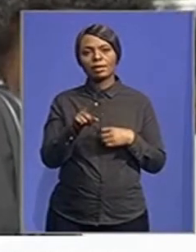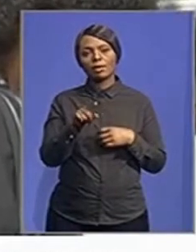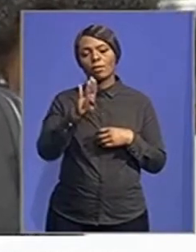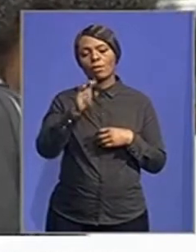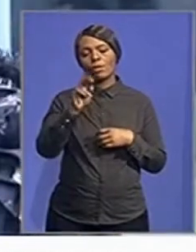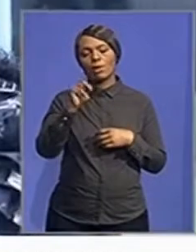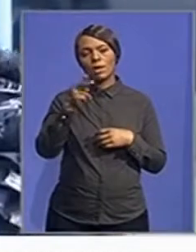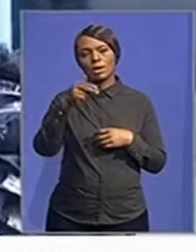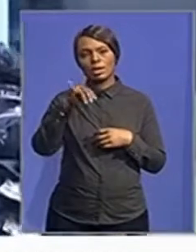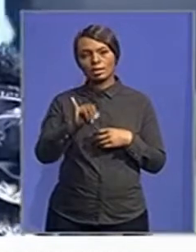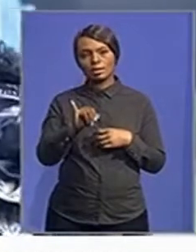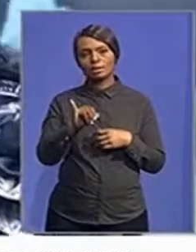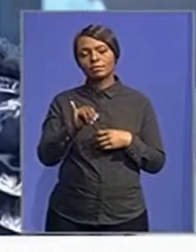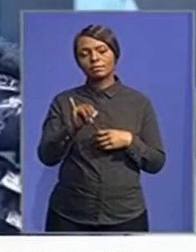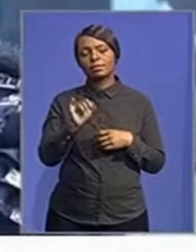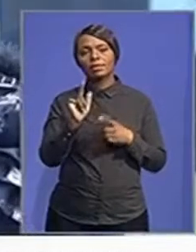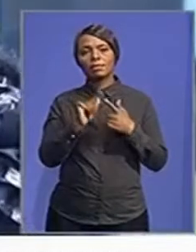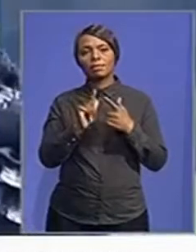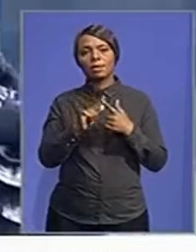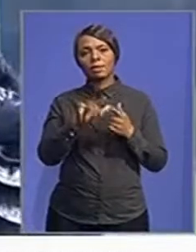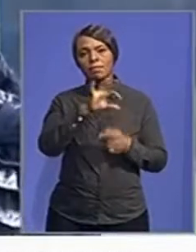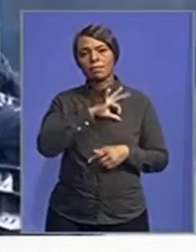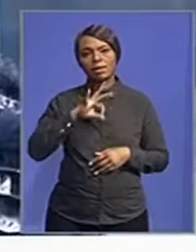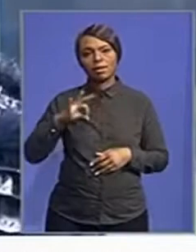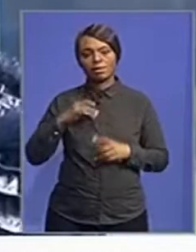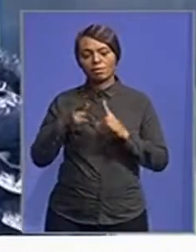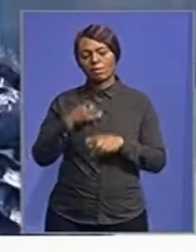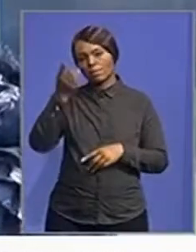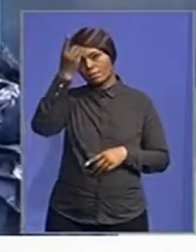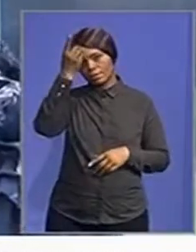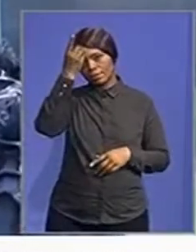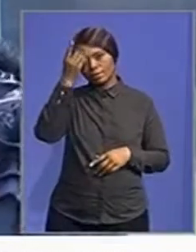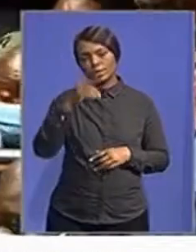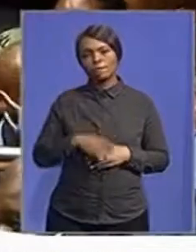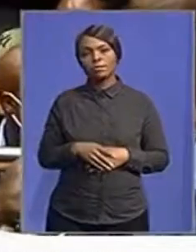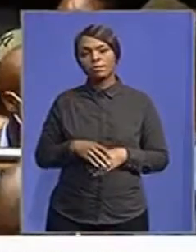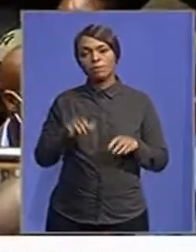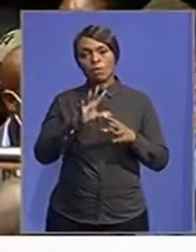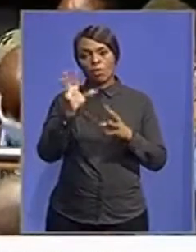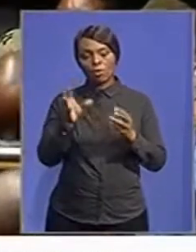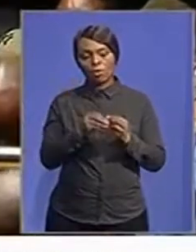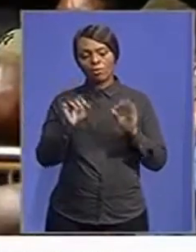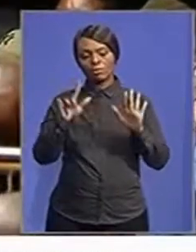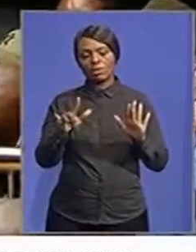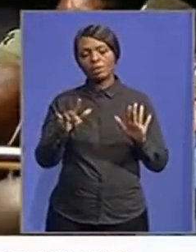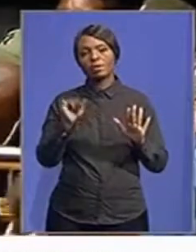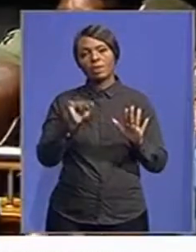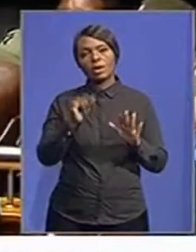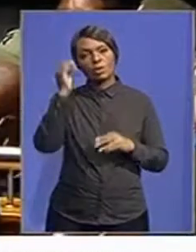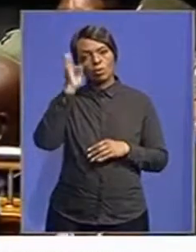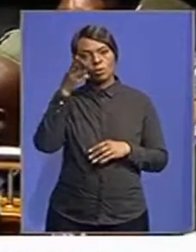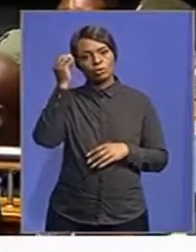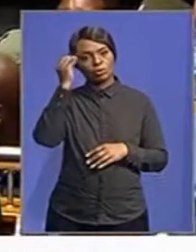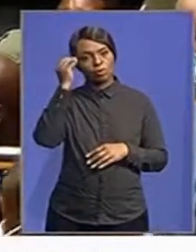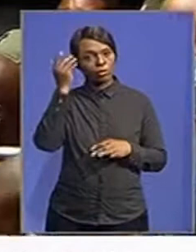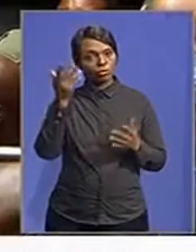Bongani Bongo le meyara ya mehleng ya eThekwini Zandile Gumede, bohle ba tla tseba ka maemo a bona ka